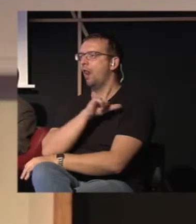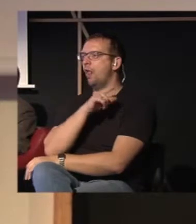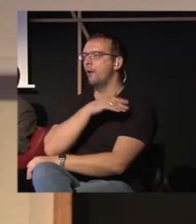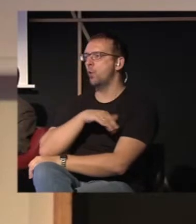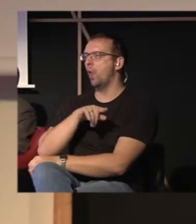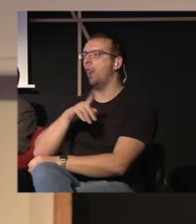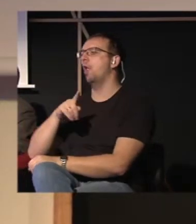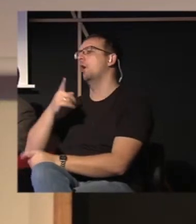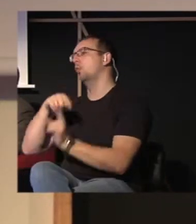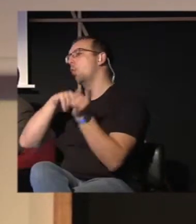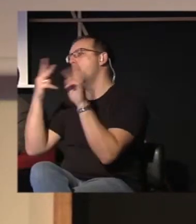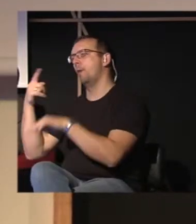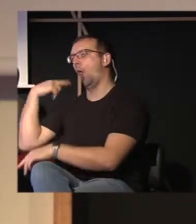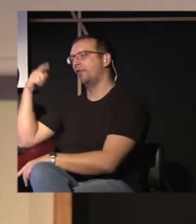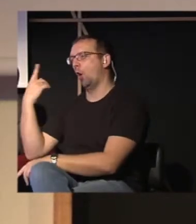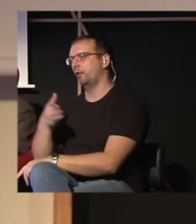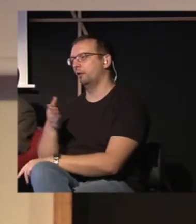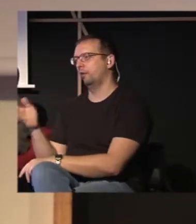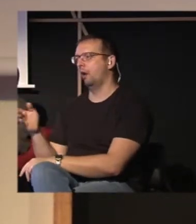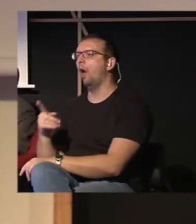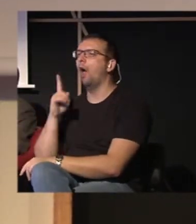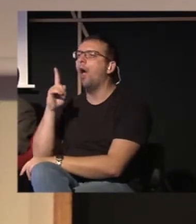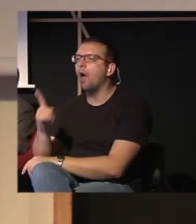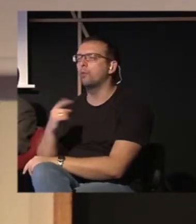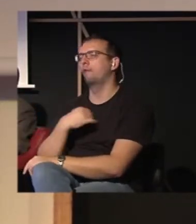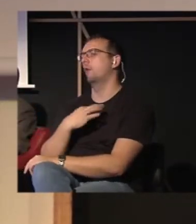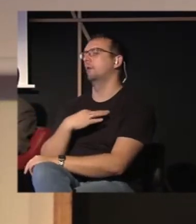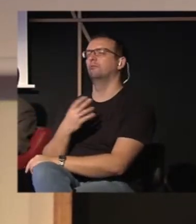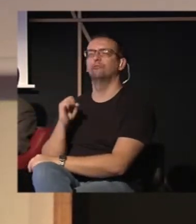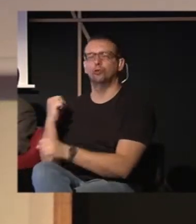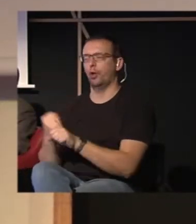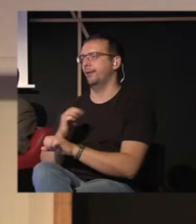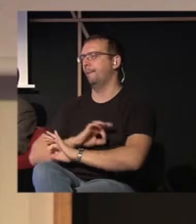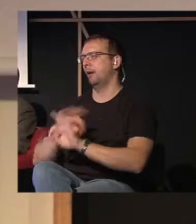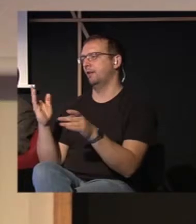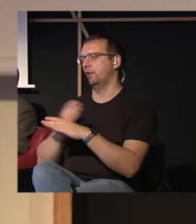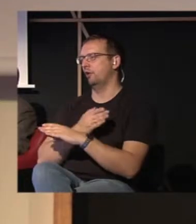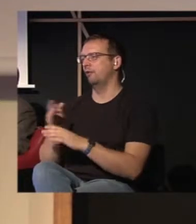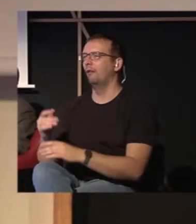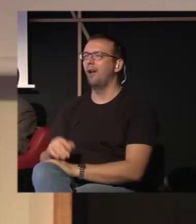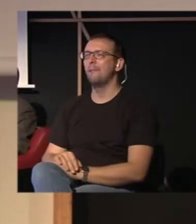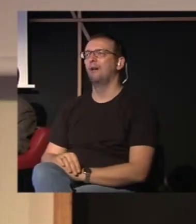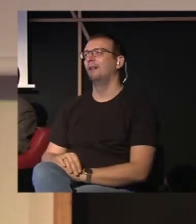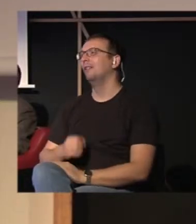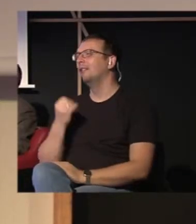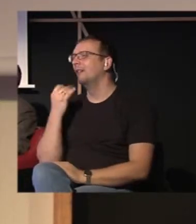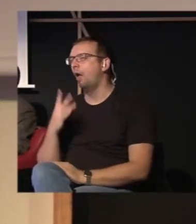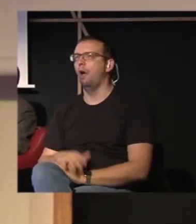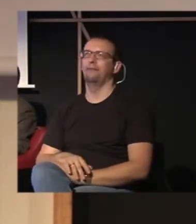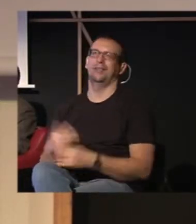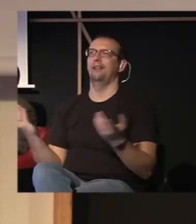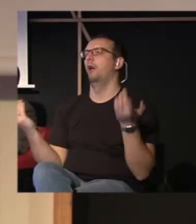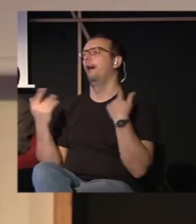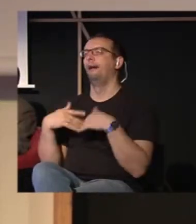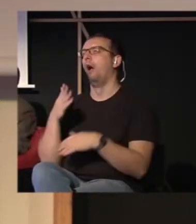you. It is difficult at times, and I'm not going to lie by saying it's been easy at times, but Cafe have